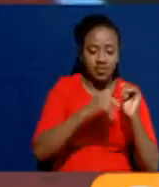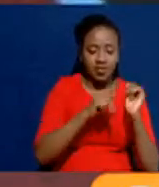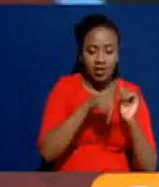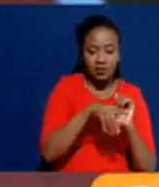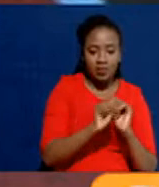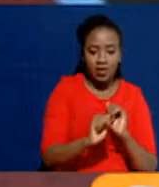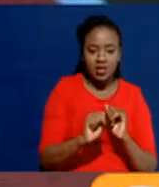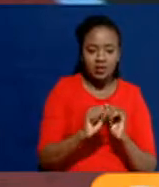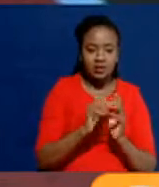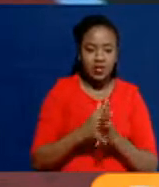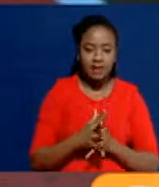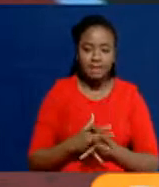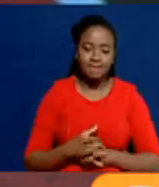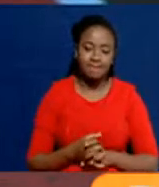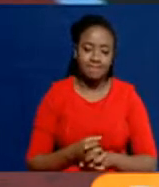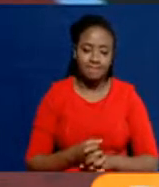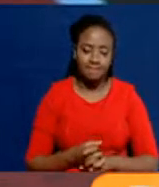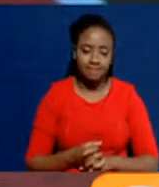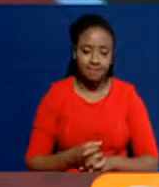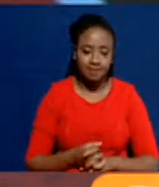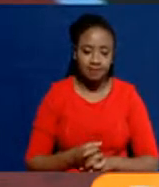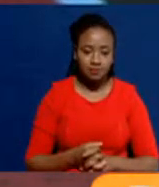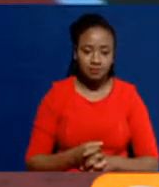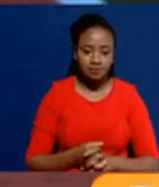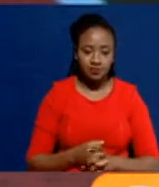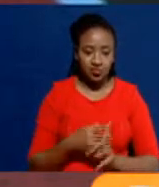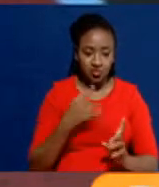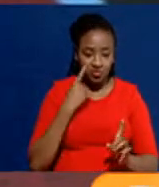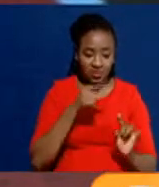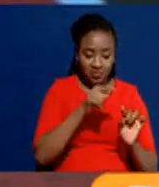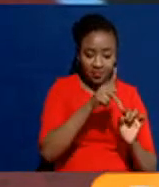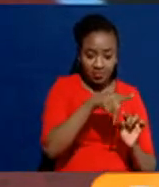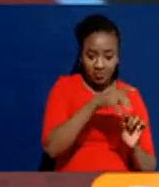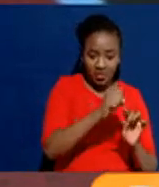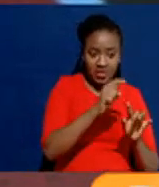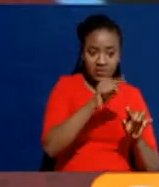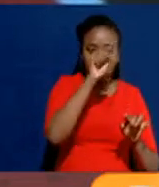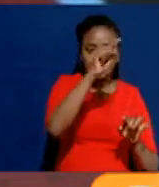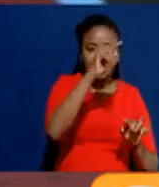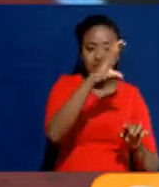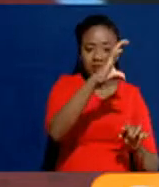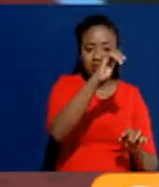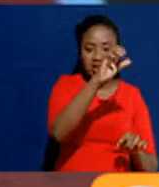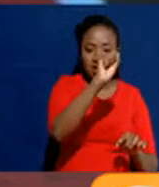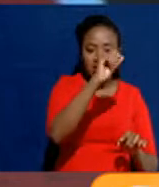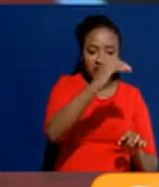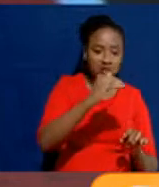And there is the anomaly. They are senior than the PS. They are